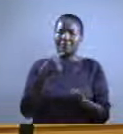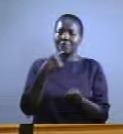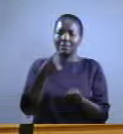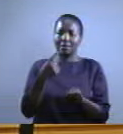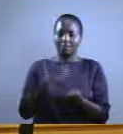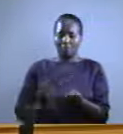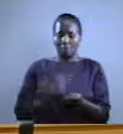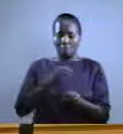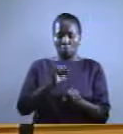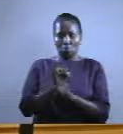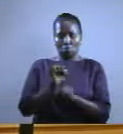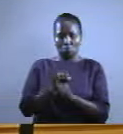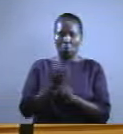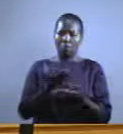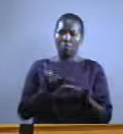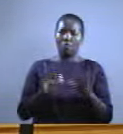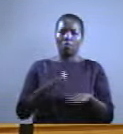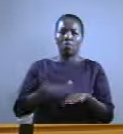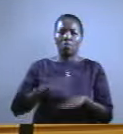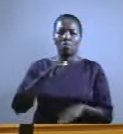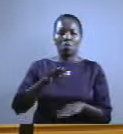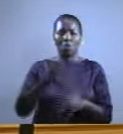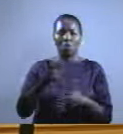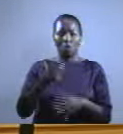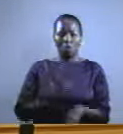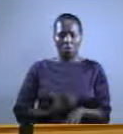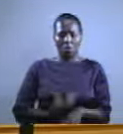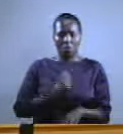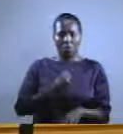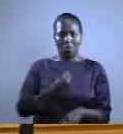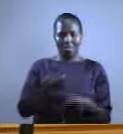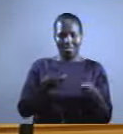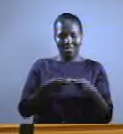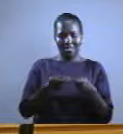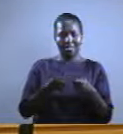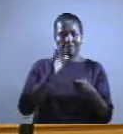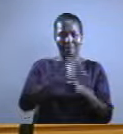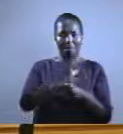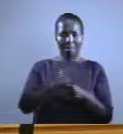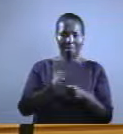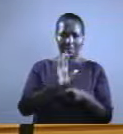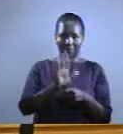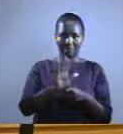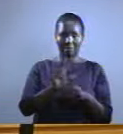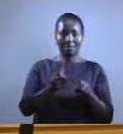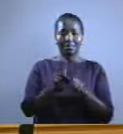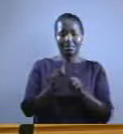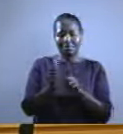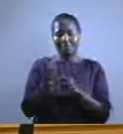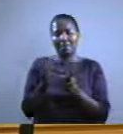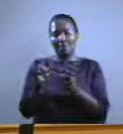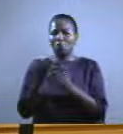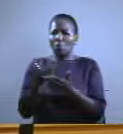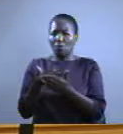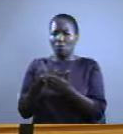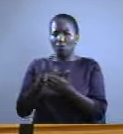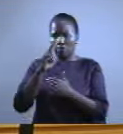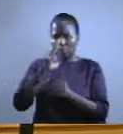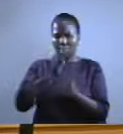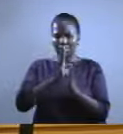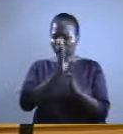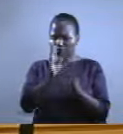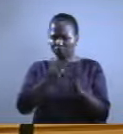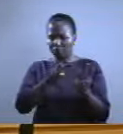youth employment by use of the Youth Incentive Plan, and there are perhaps issues which could be further explored in the